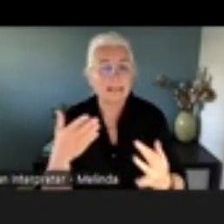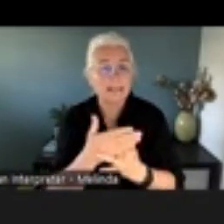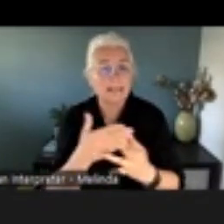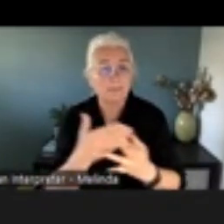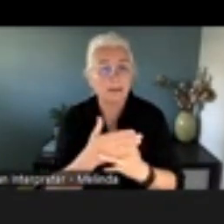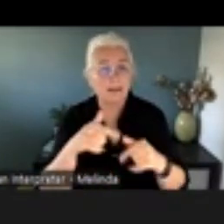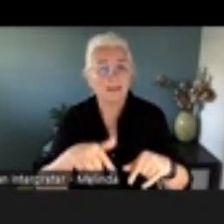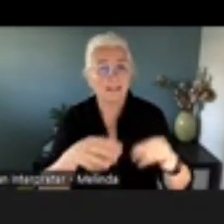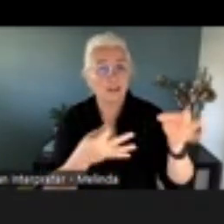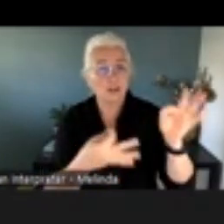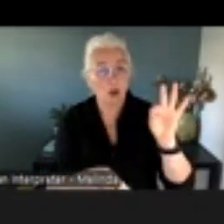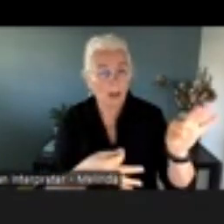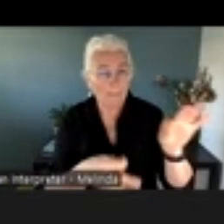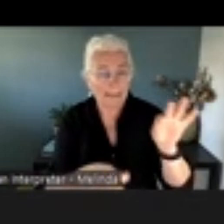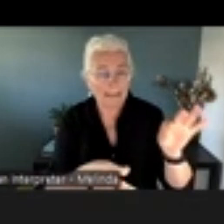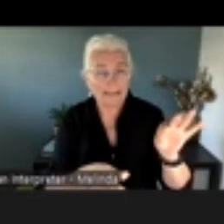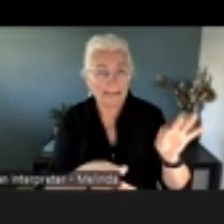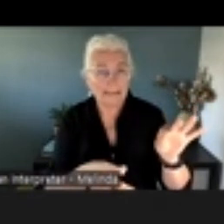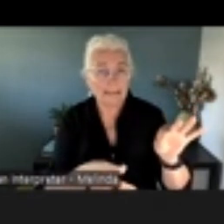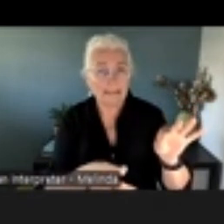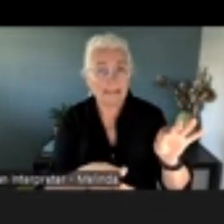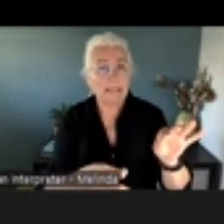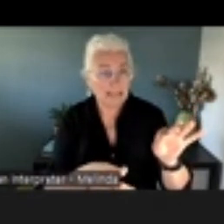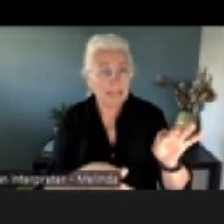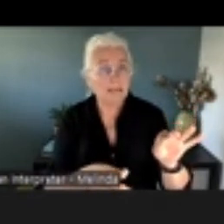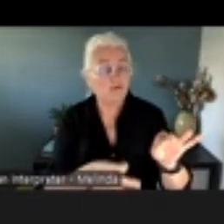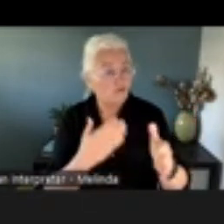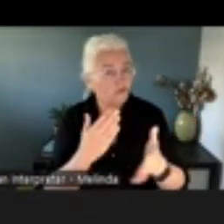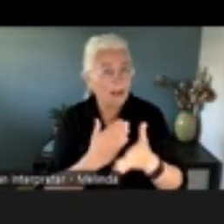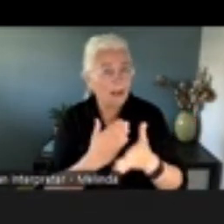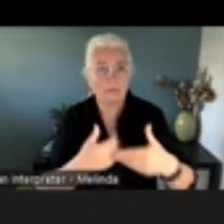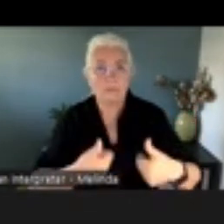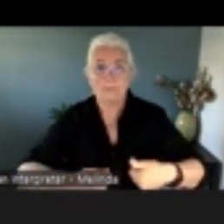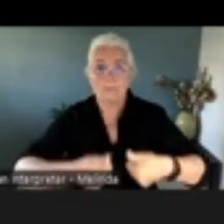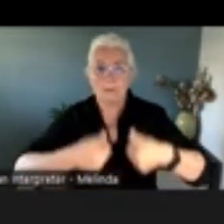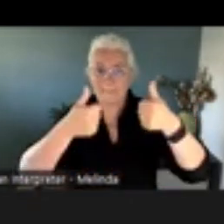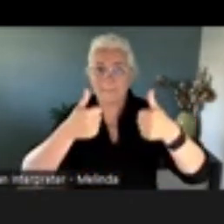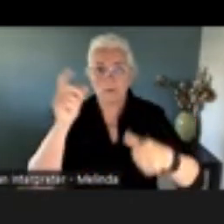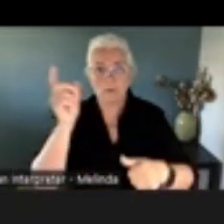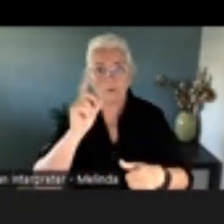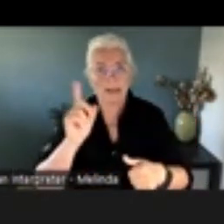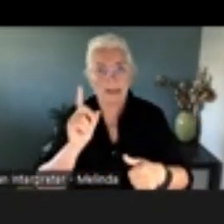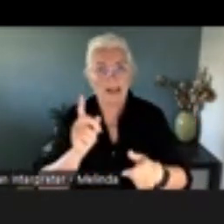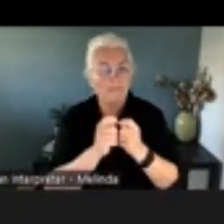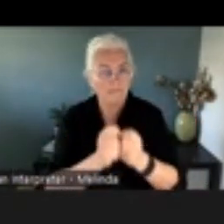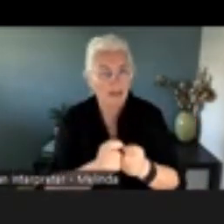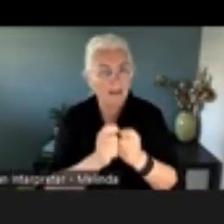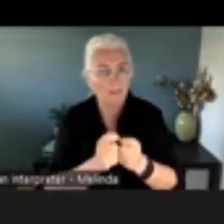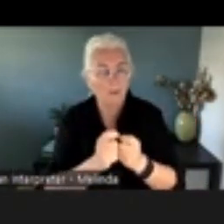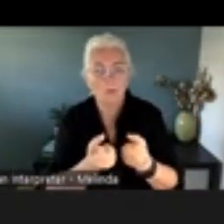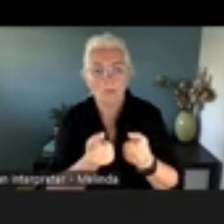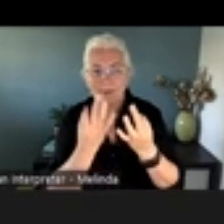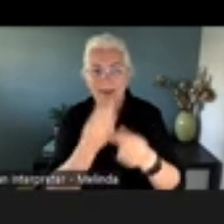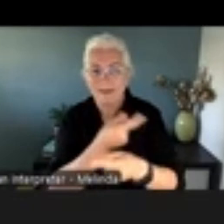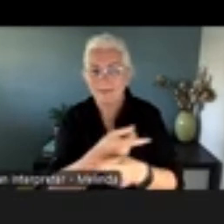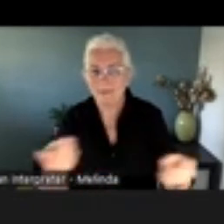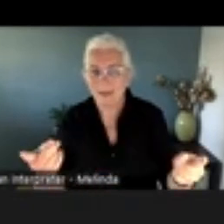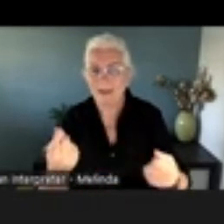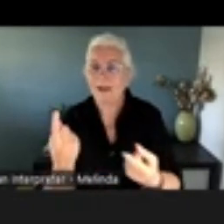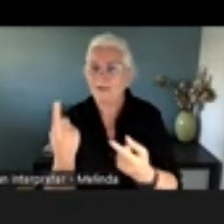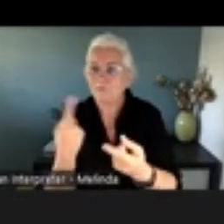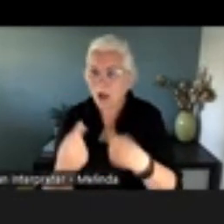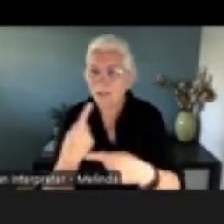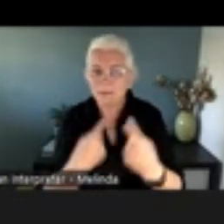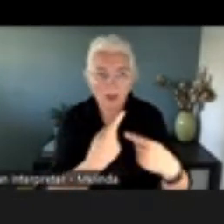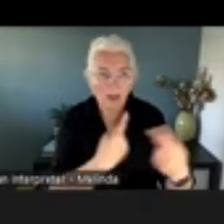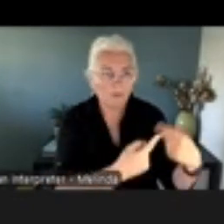this document could not be what it currently is and would not be as valuable as it is without the project advisory